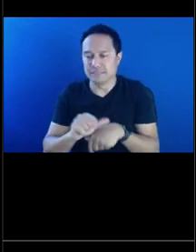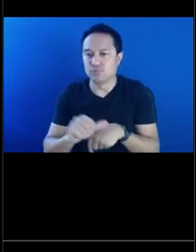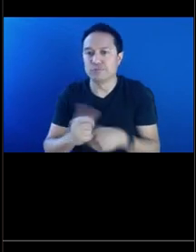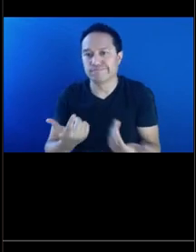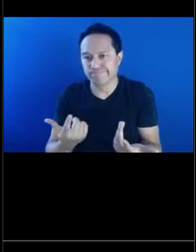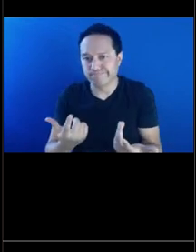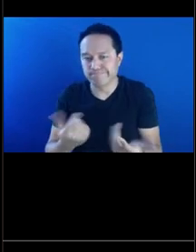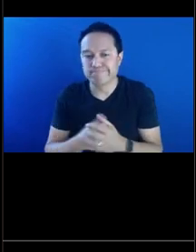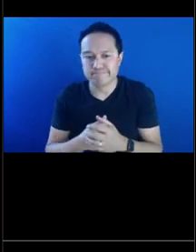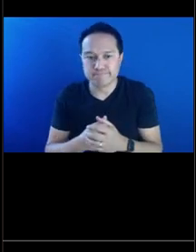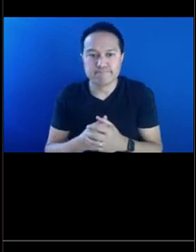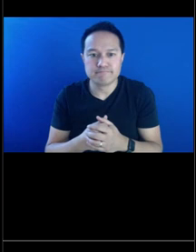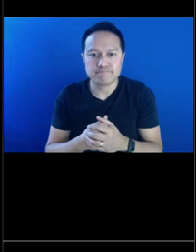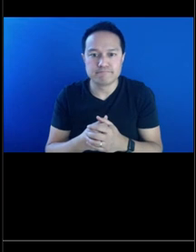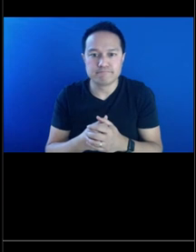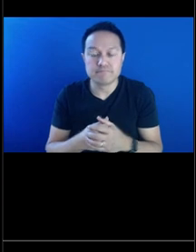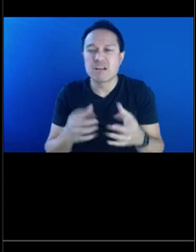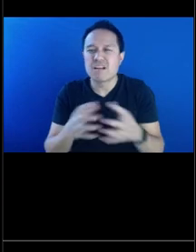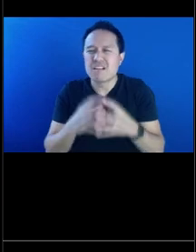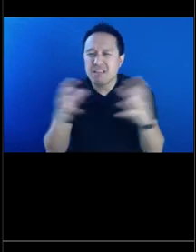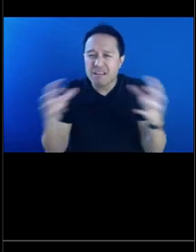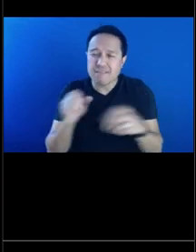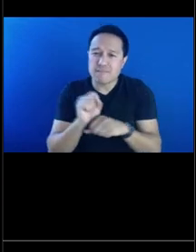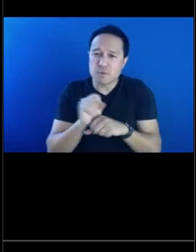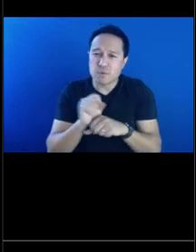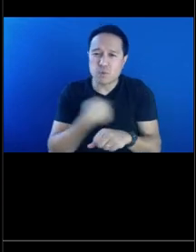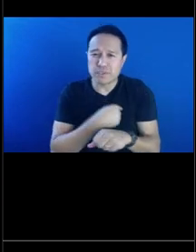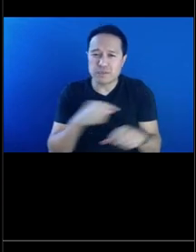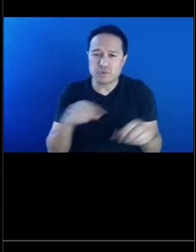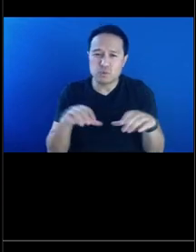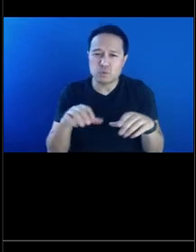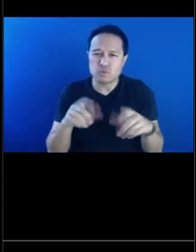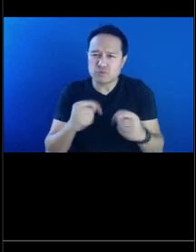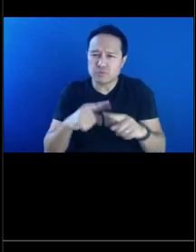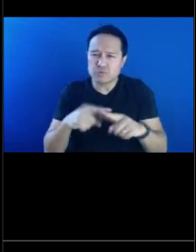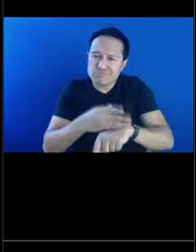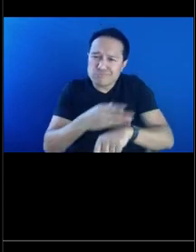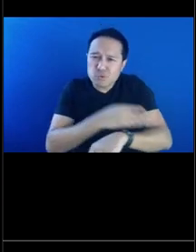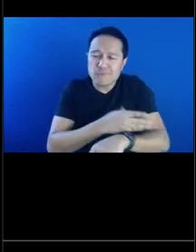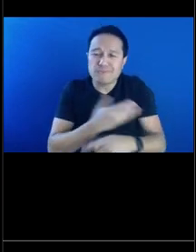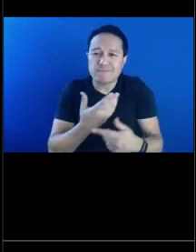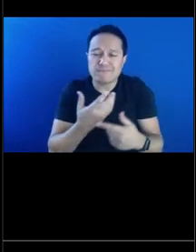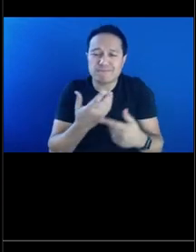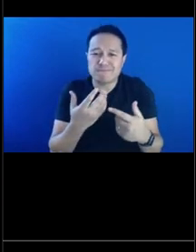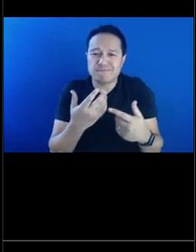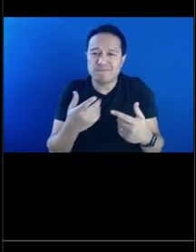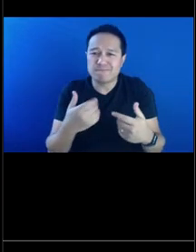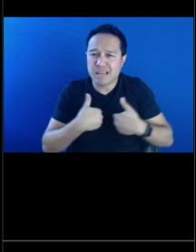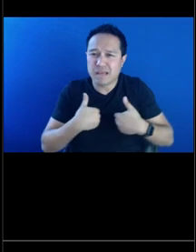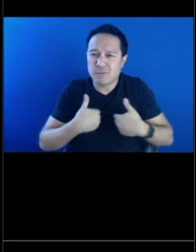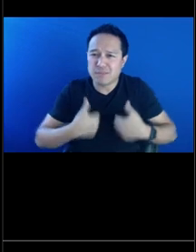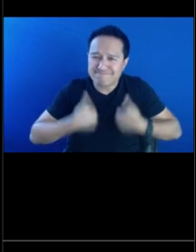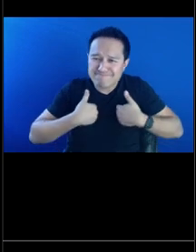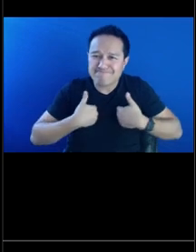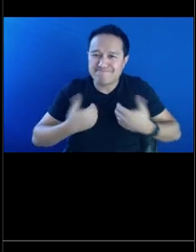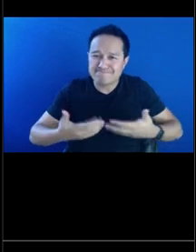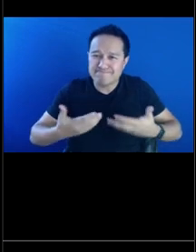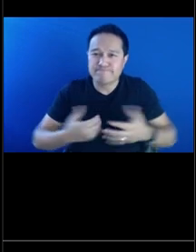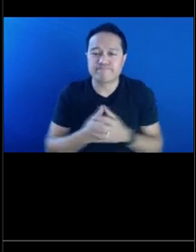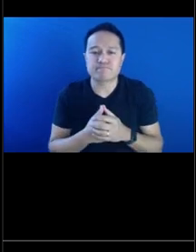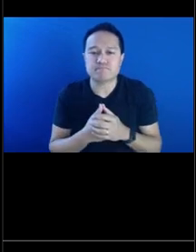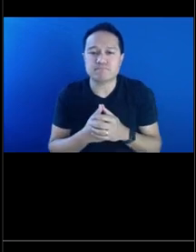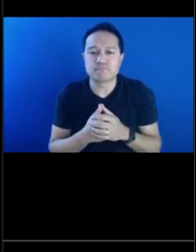But of course, there's a lot of work that we do to try to improve survival and fight against these survival threats. And so one of